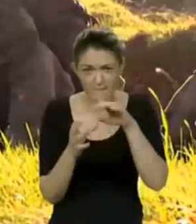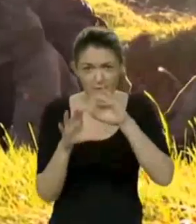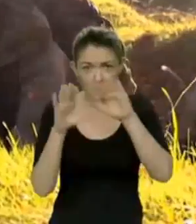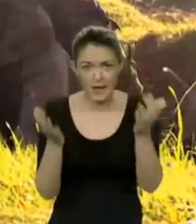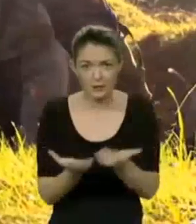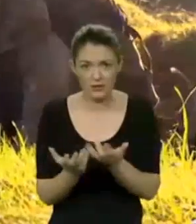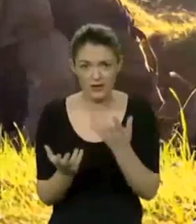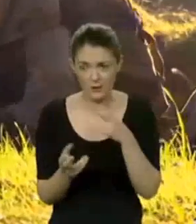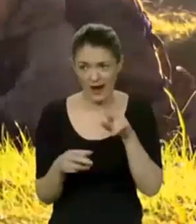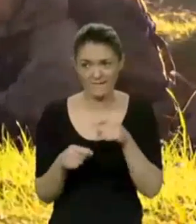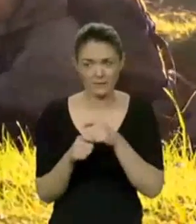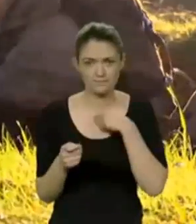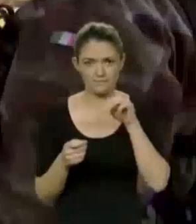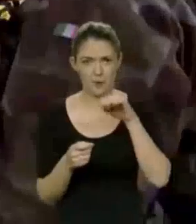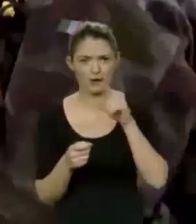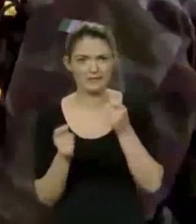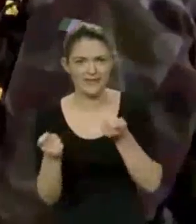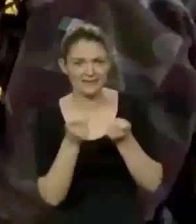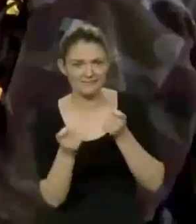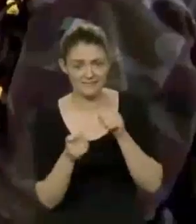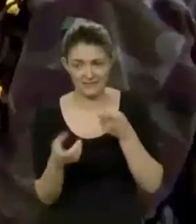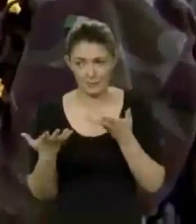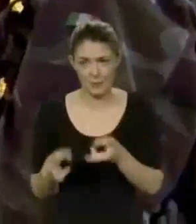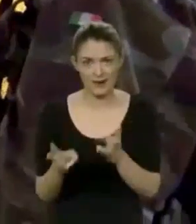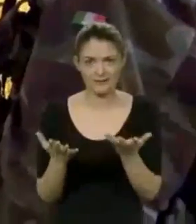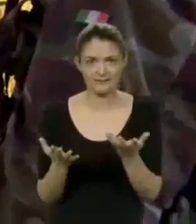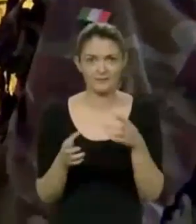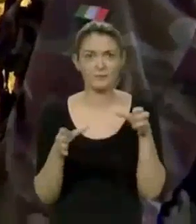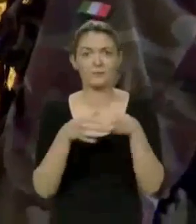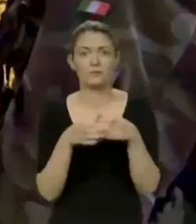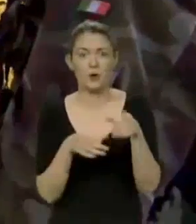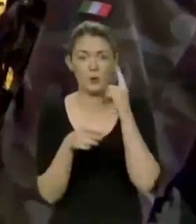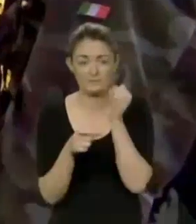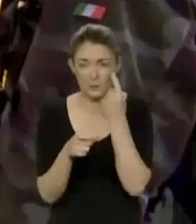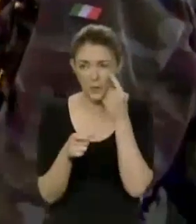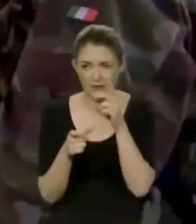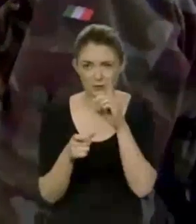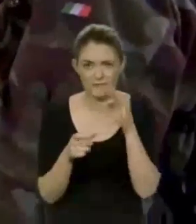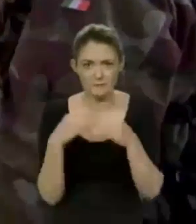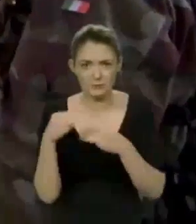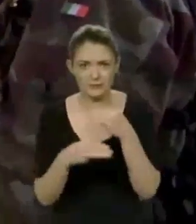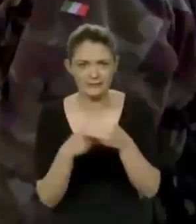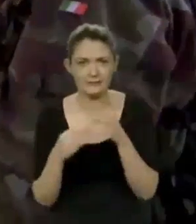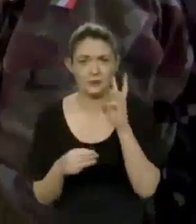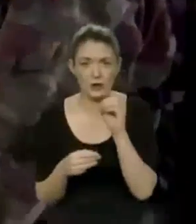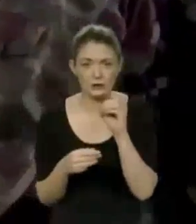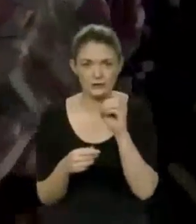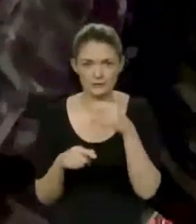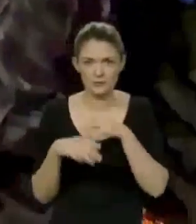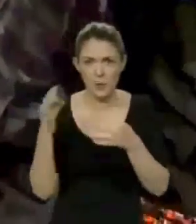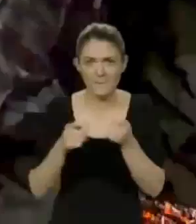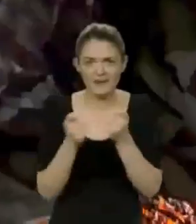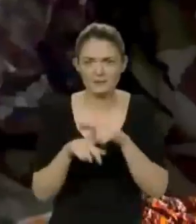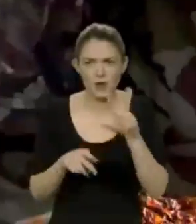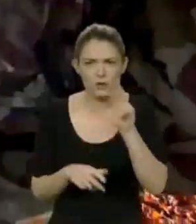also keeping a close eye on Duffy's progress. 30 goes into a magazine, not Someone else 31. done this one for me, Oh, sir. blame someone else. Well done, Oh, good sorry. man, Duffy. He's been struggling, and the